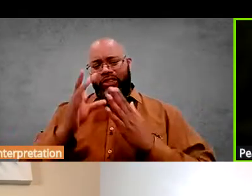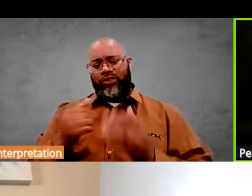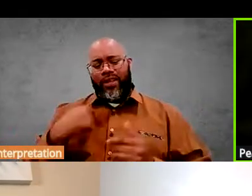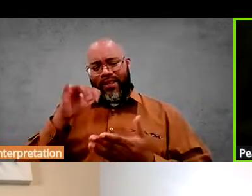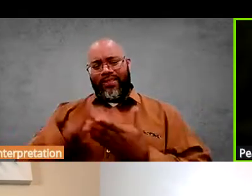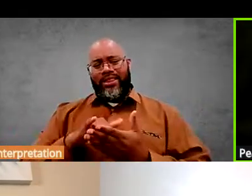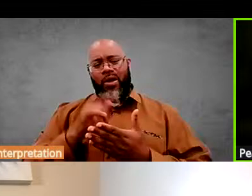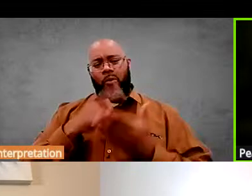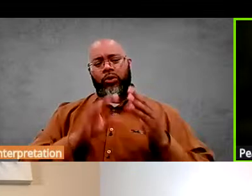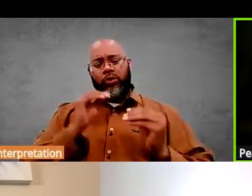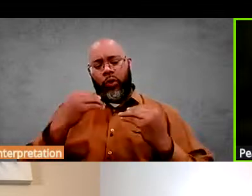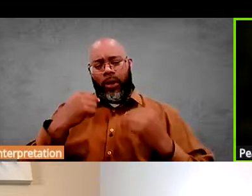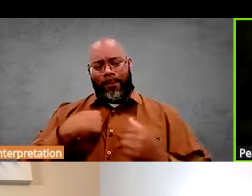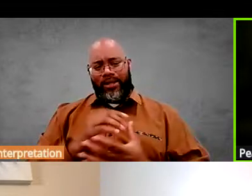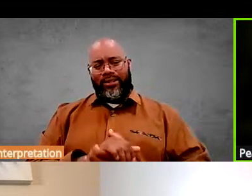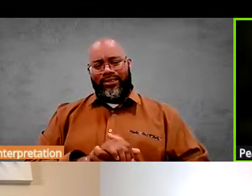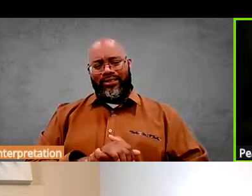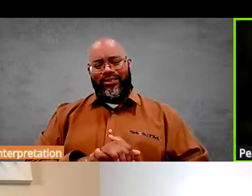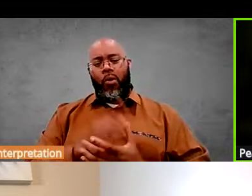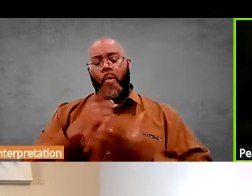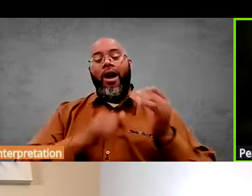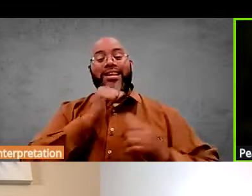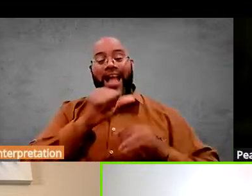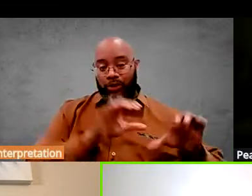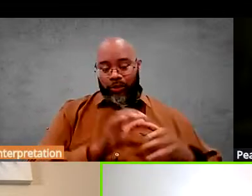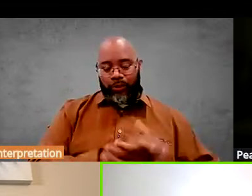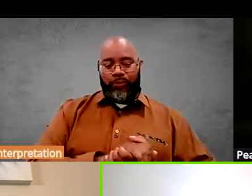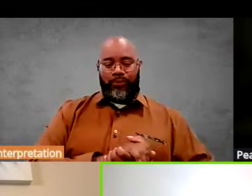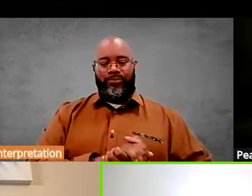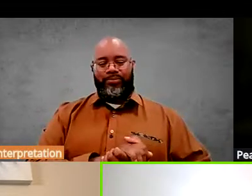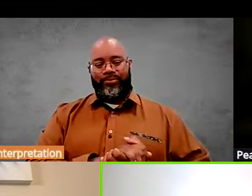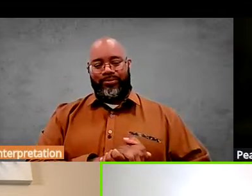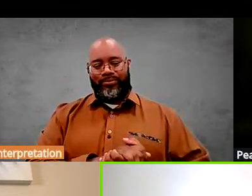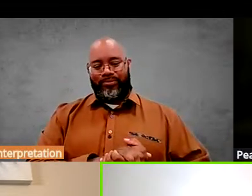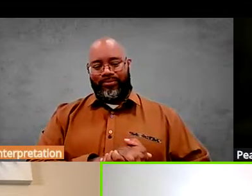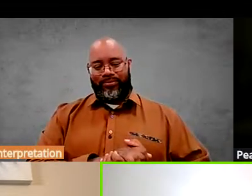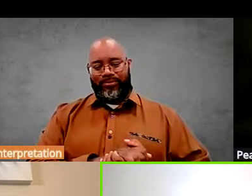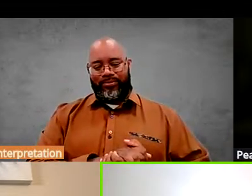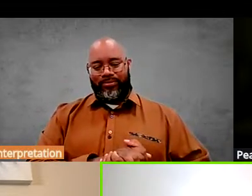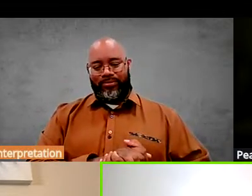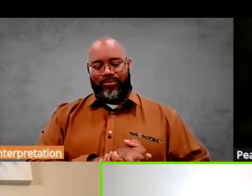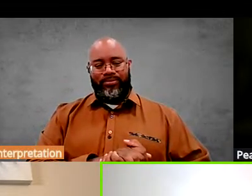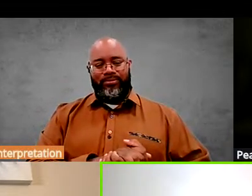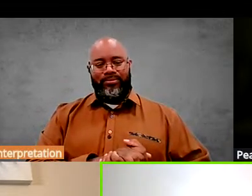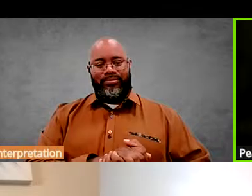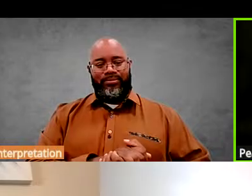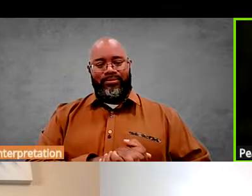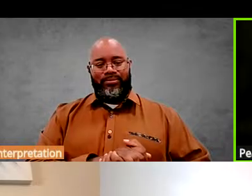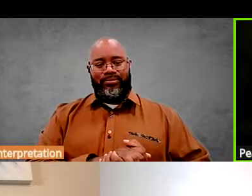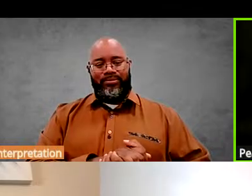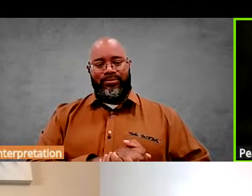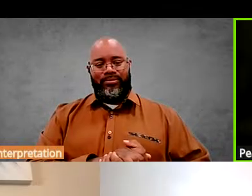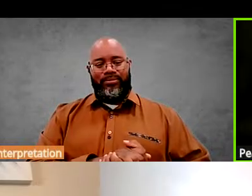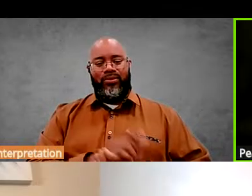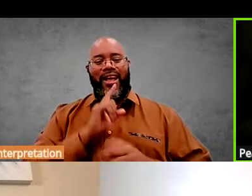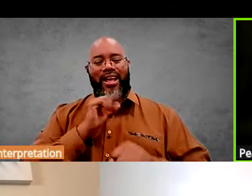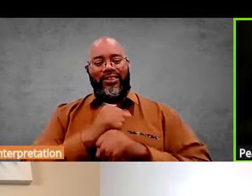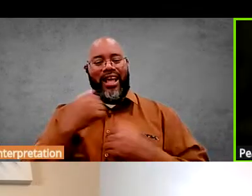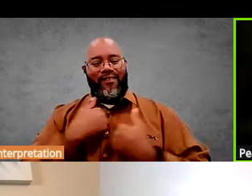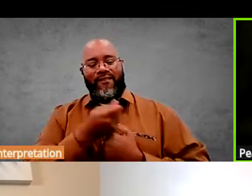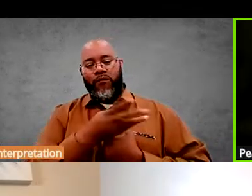has taught me of what not to do. Don't do that. Like, so we actually do have a